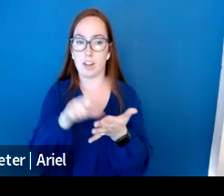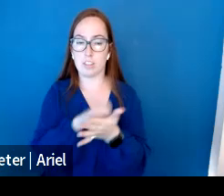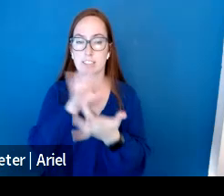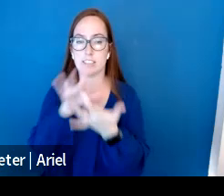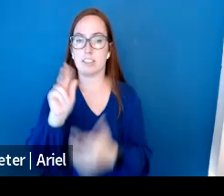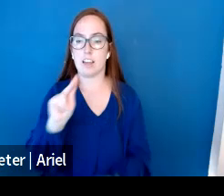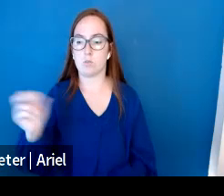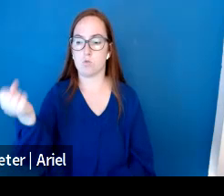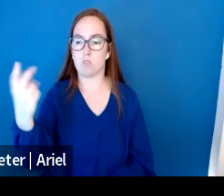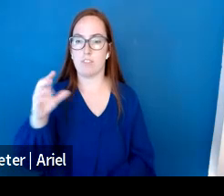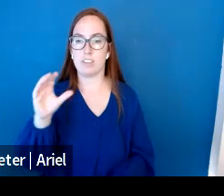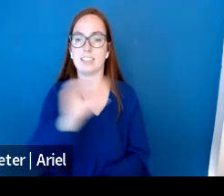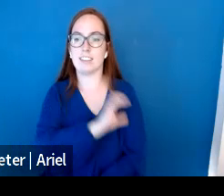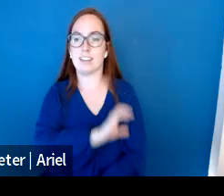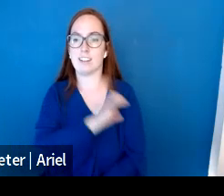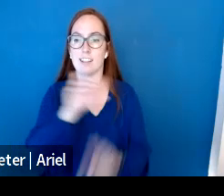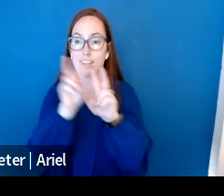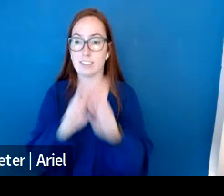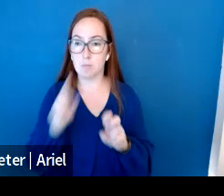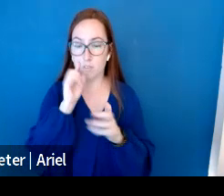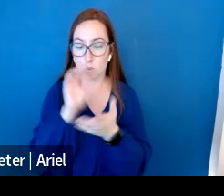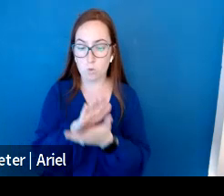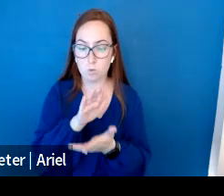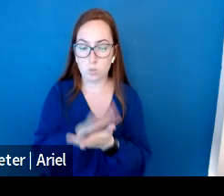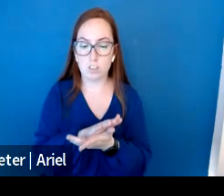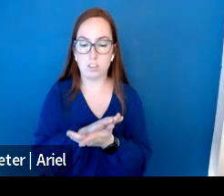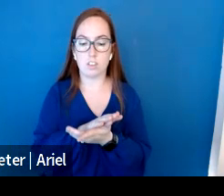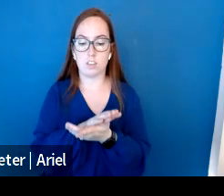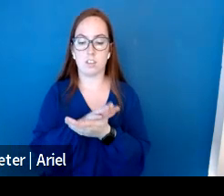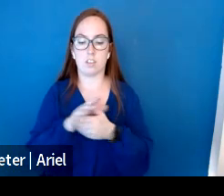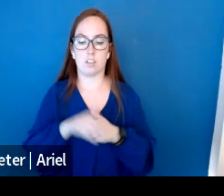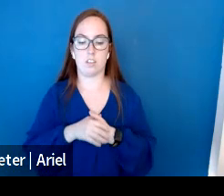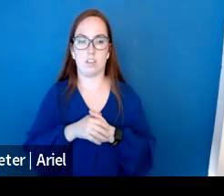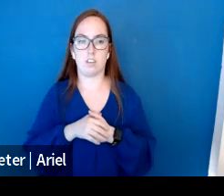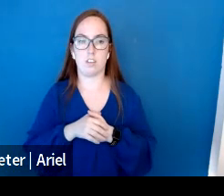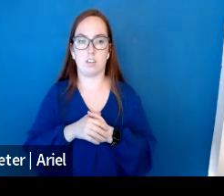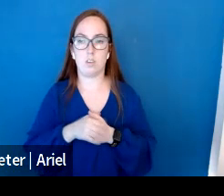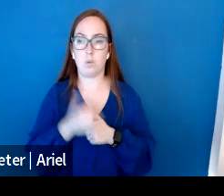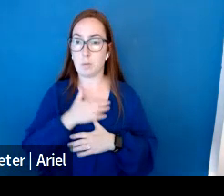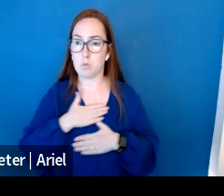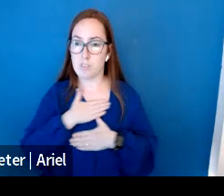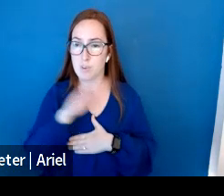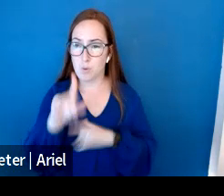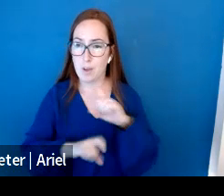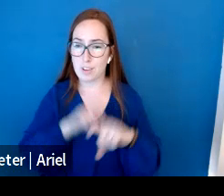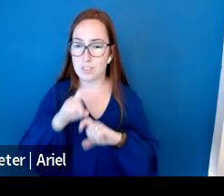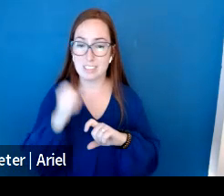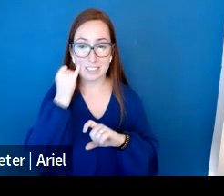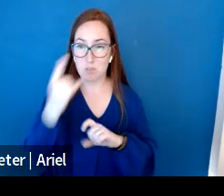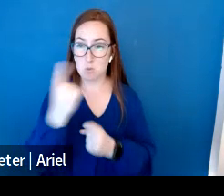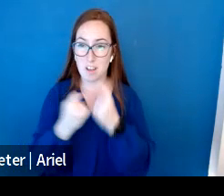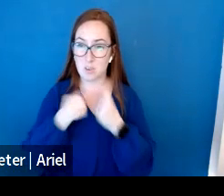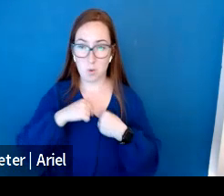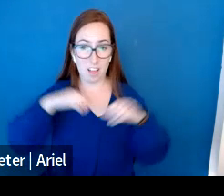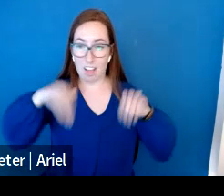clinical assessment for schools, and we appreciate your questions. If we have not answered your questions